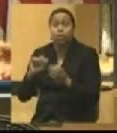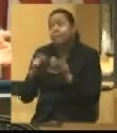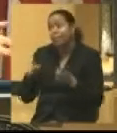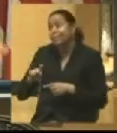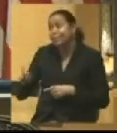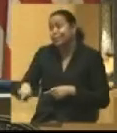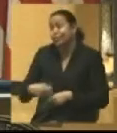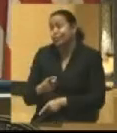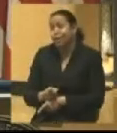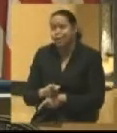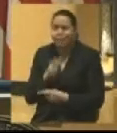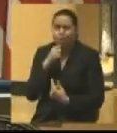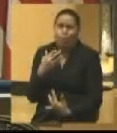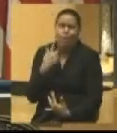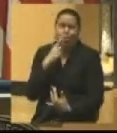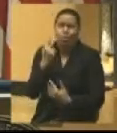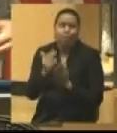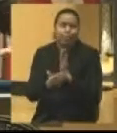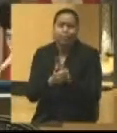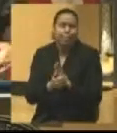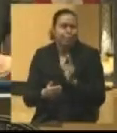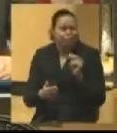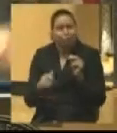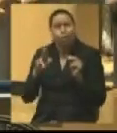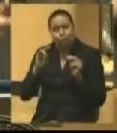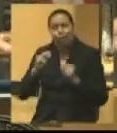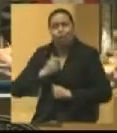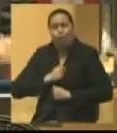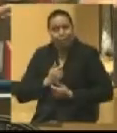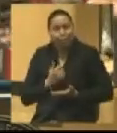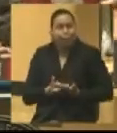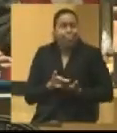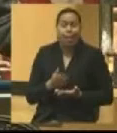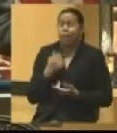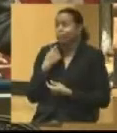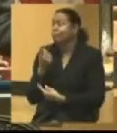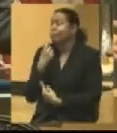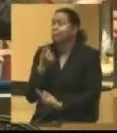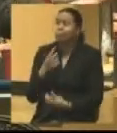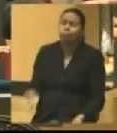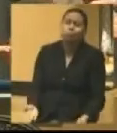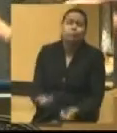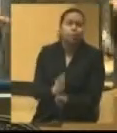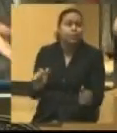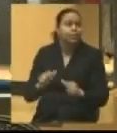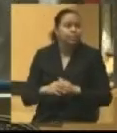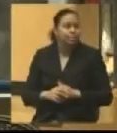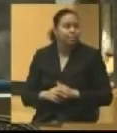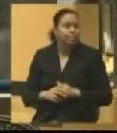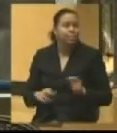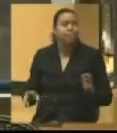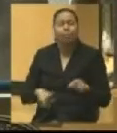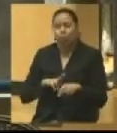right? They don't wait for the 13th Amendment. The Union Army finally gets there and declares the slaves freed. And of course, the irony